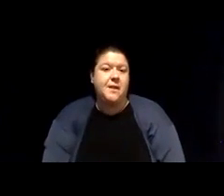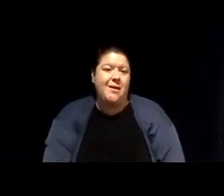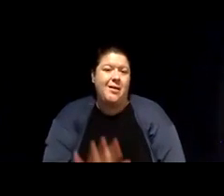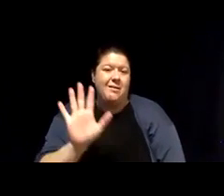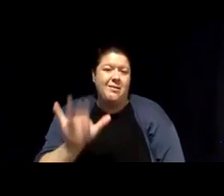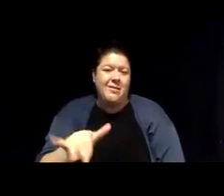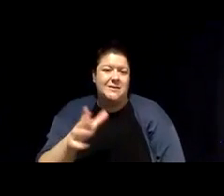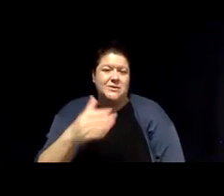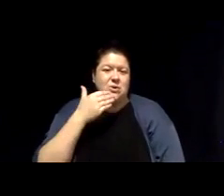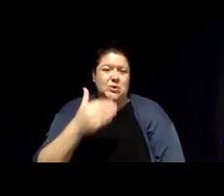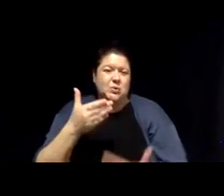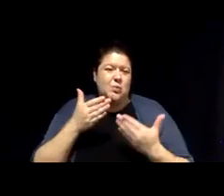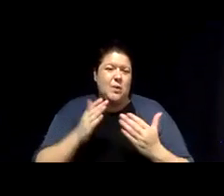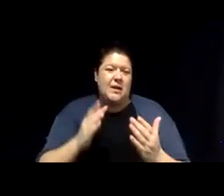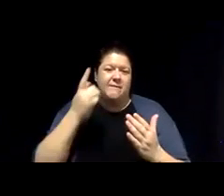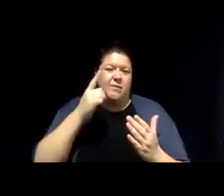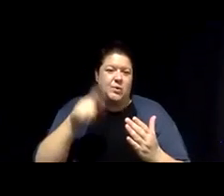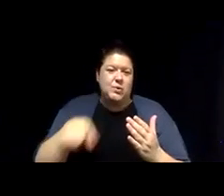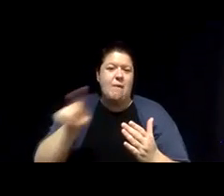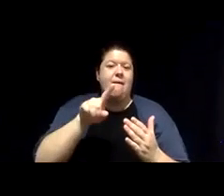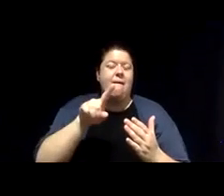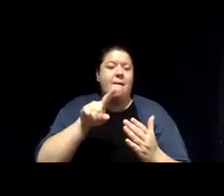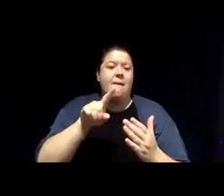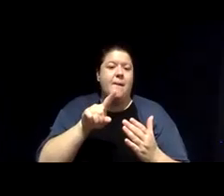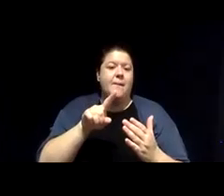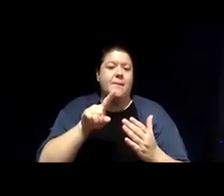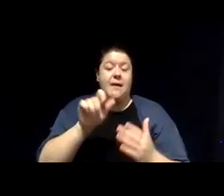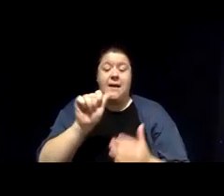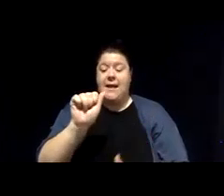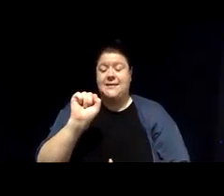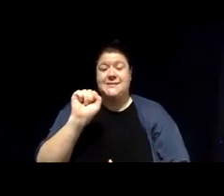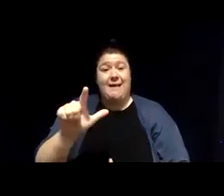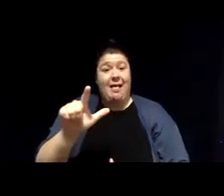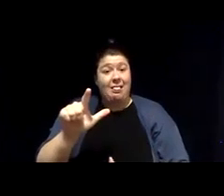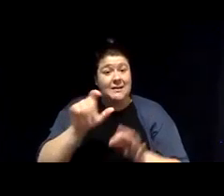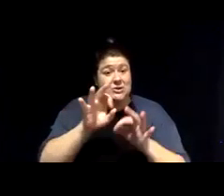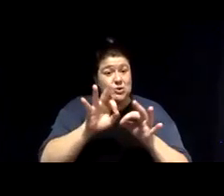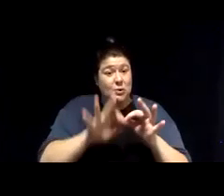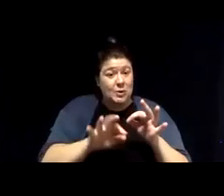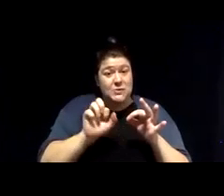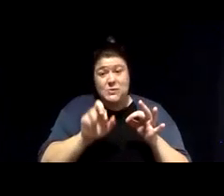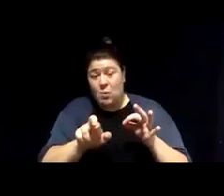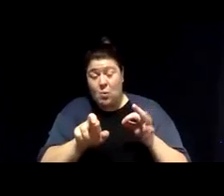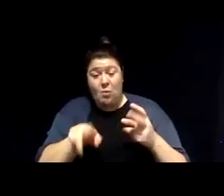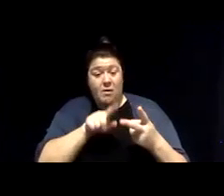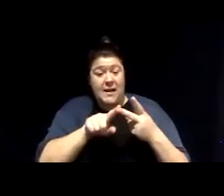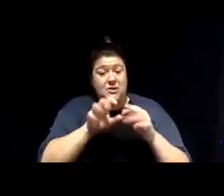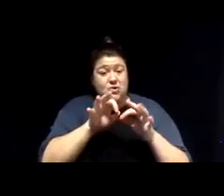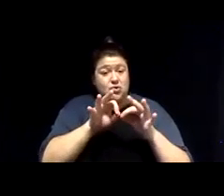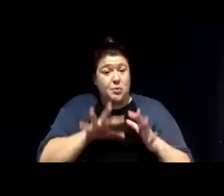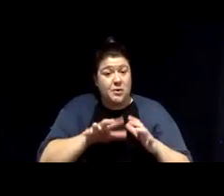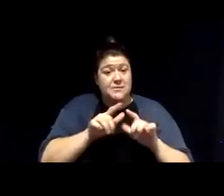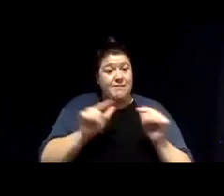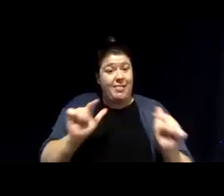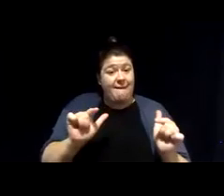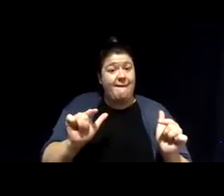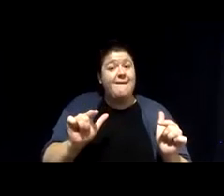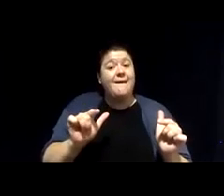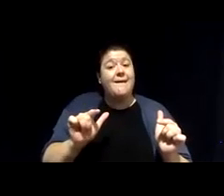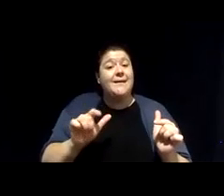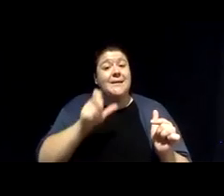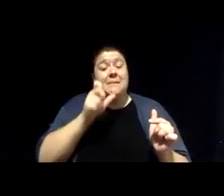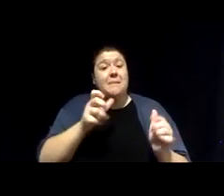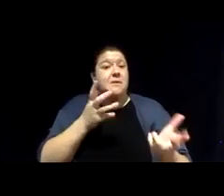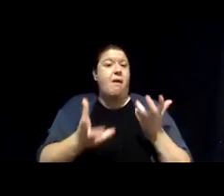good way for those of you who are ASL interpreters, or who are interpreters of languages where they may not be